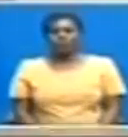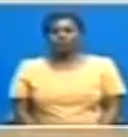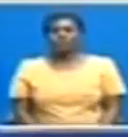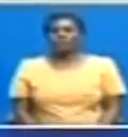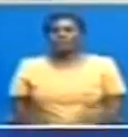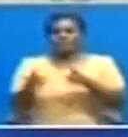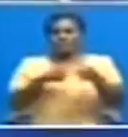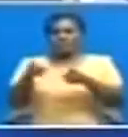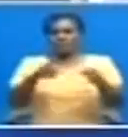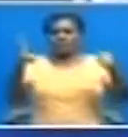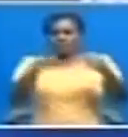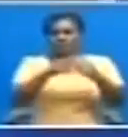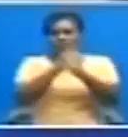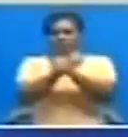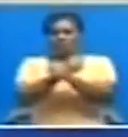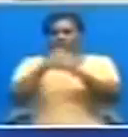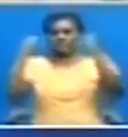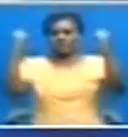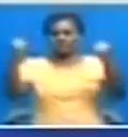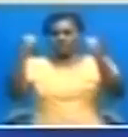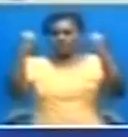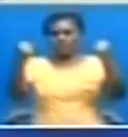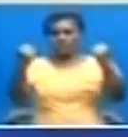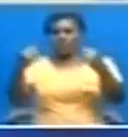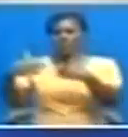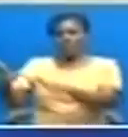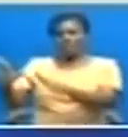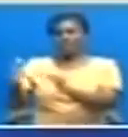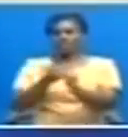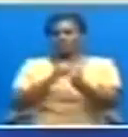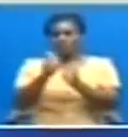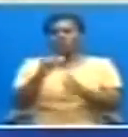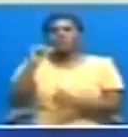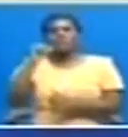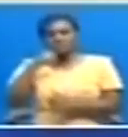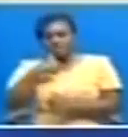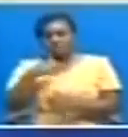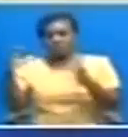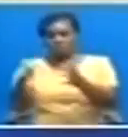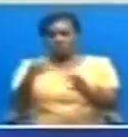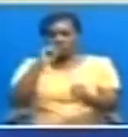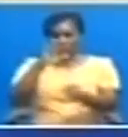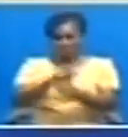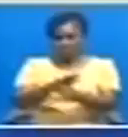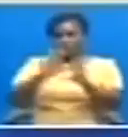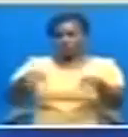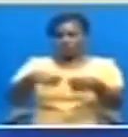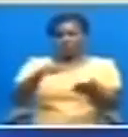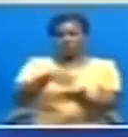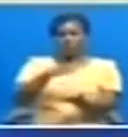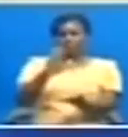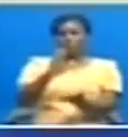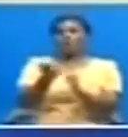With the Safari Sevens defending champions Welsh Warriors opting out of this year's championships, new entities are promising to give season side a run for their